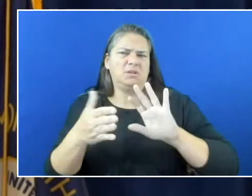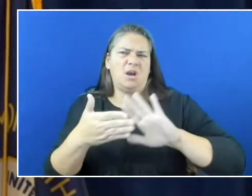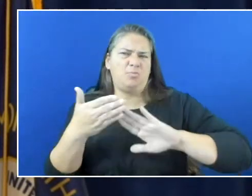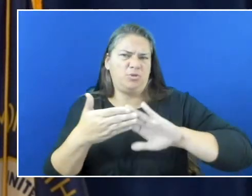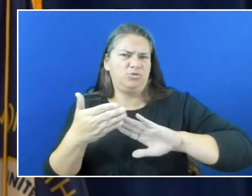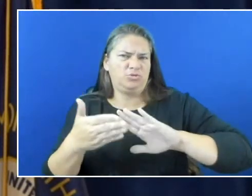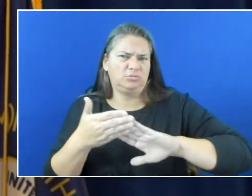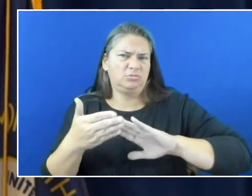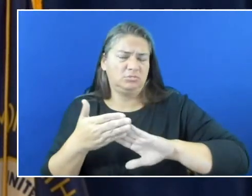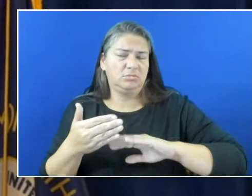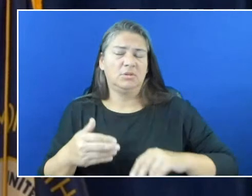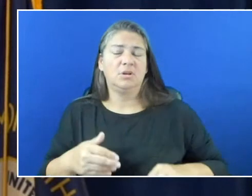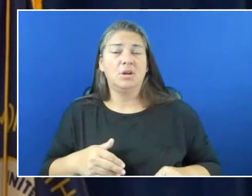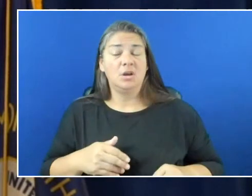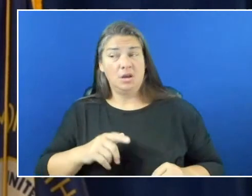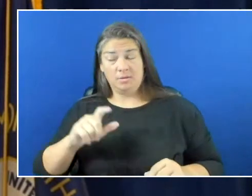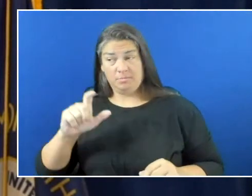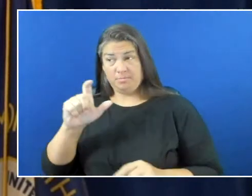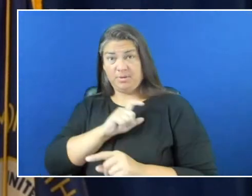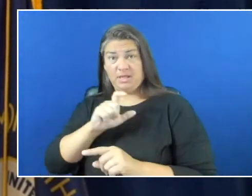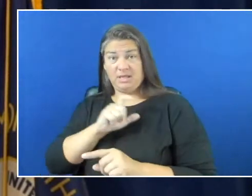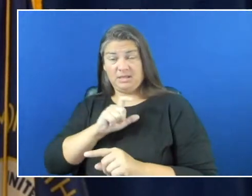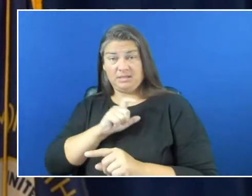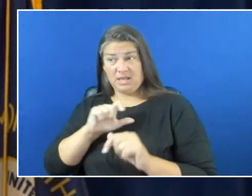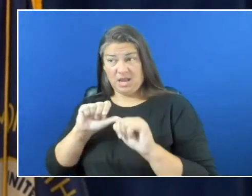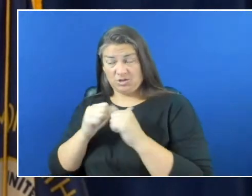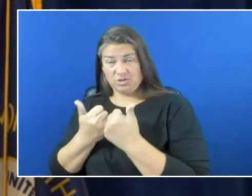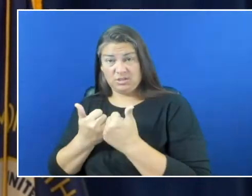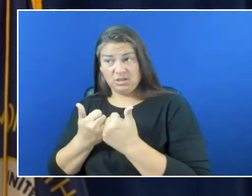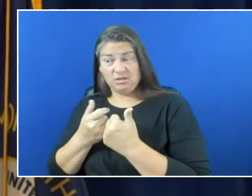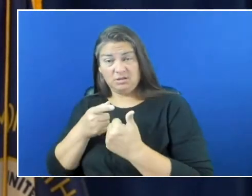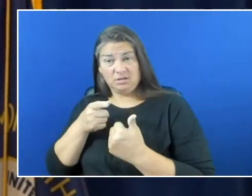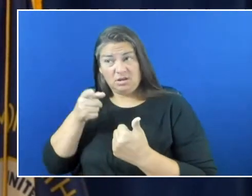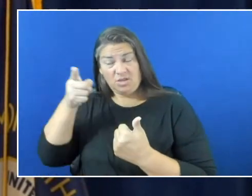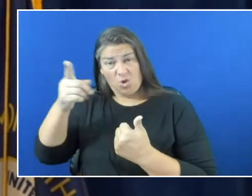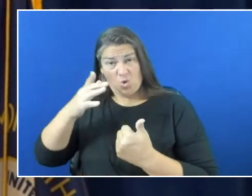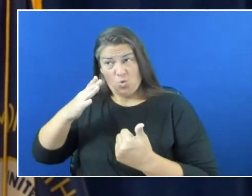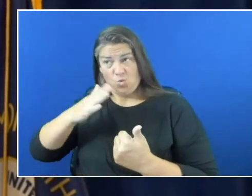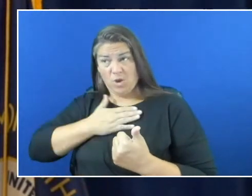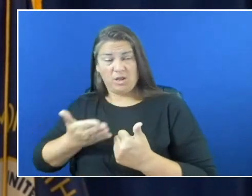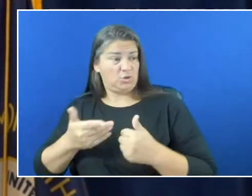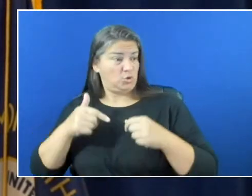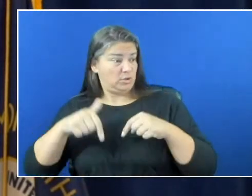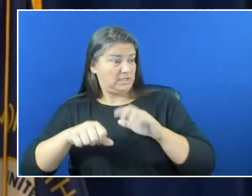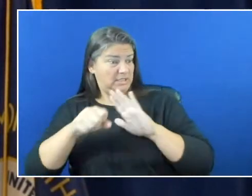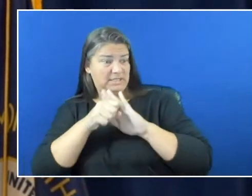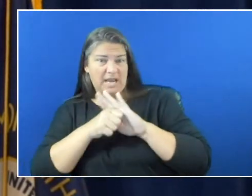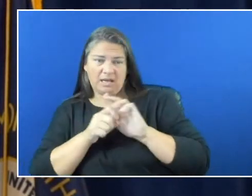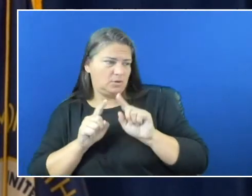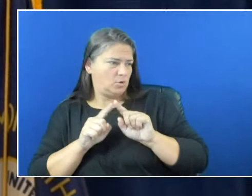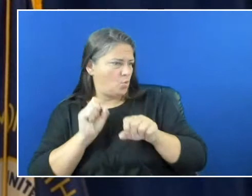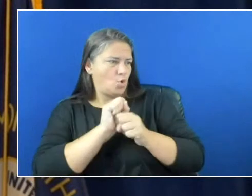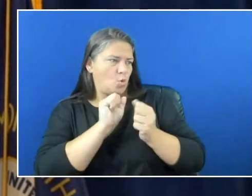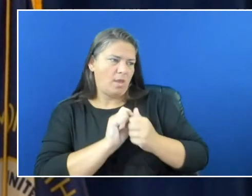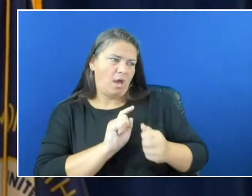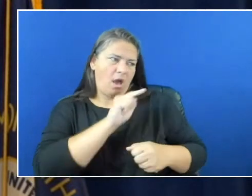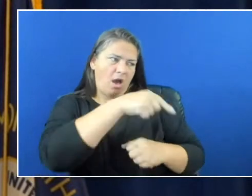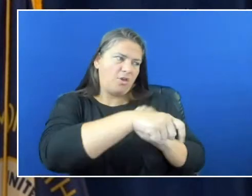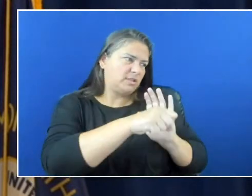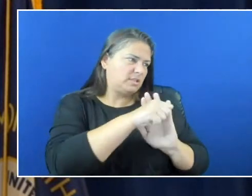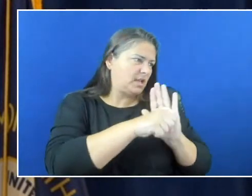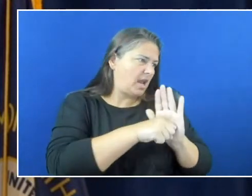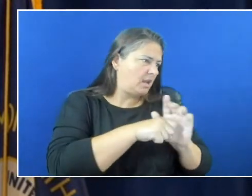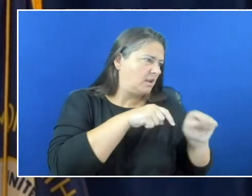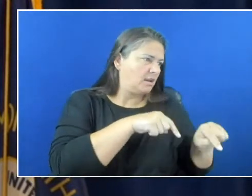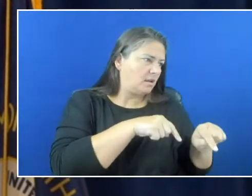When law enforcement agencies are willing to cross state lines to work together, they immediately become a force